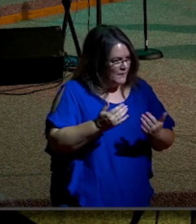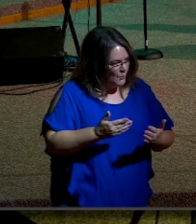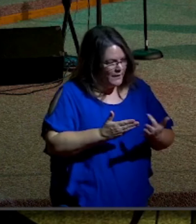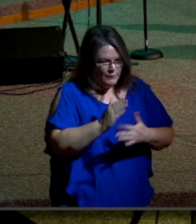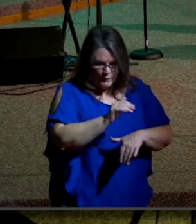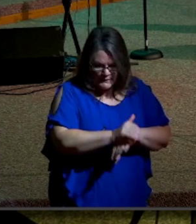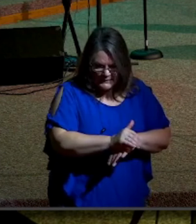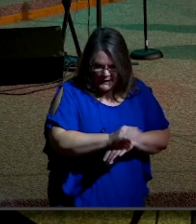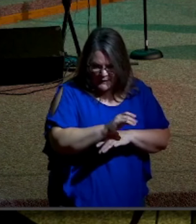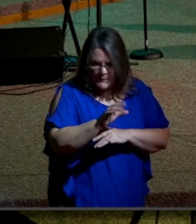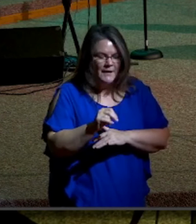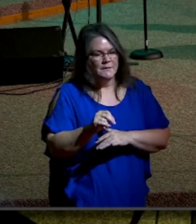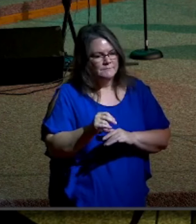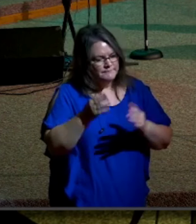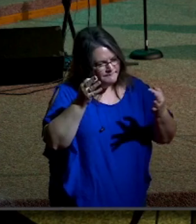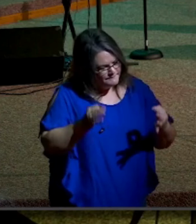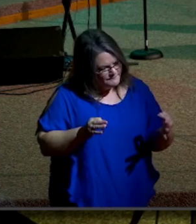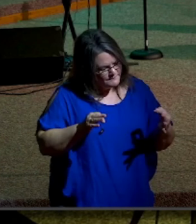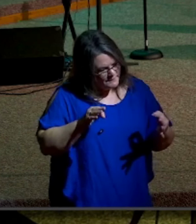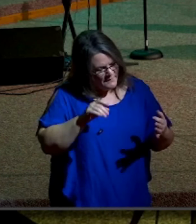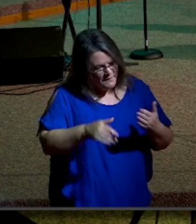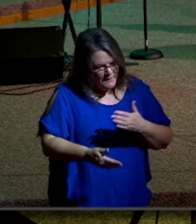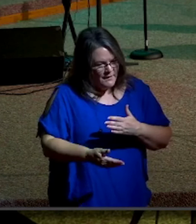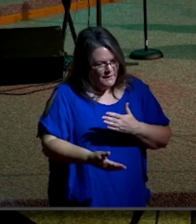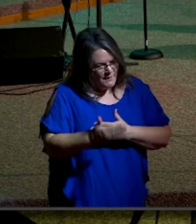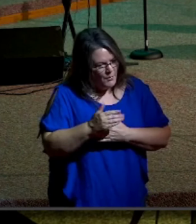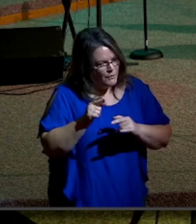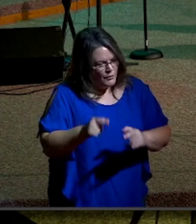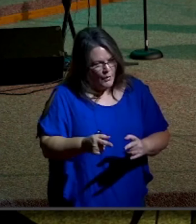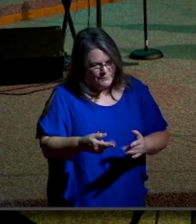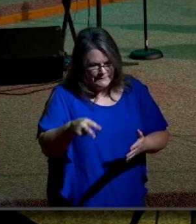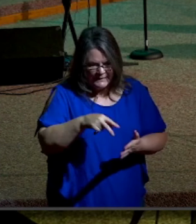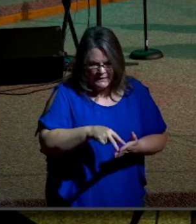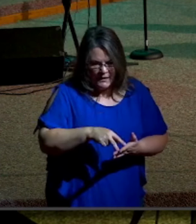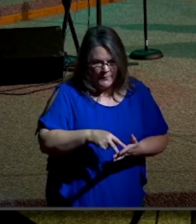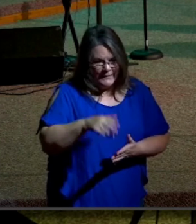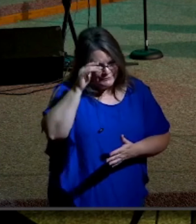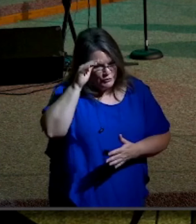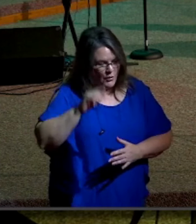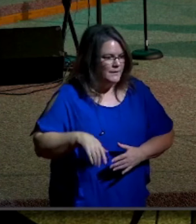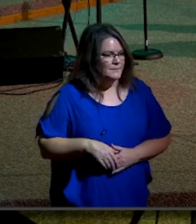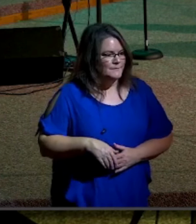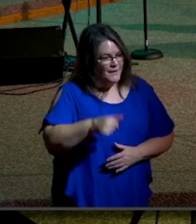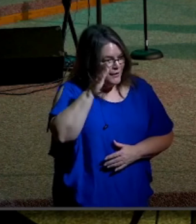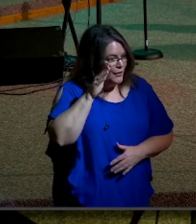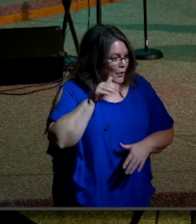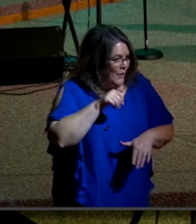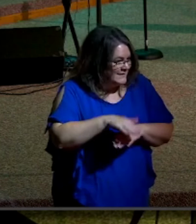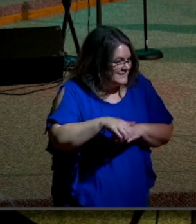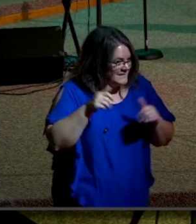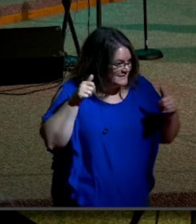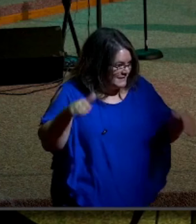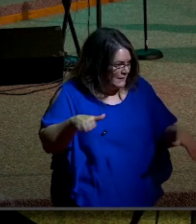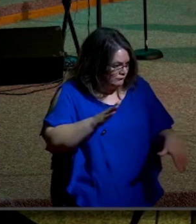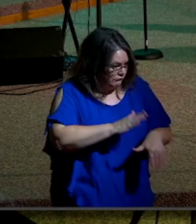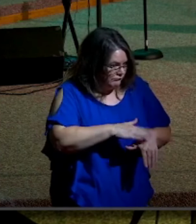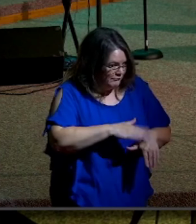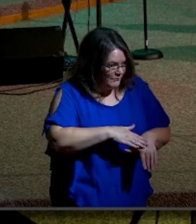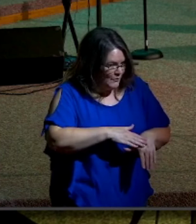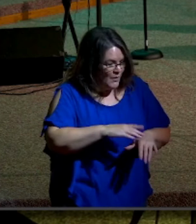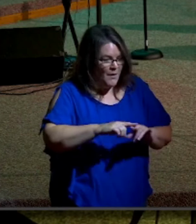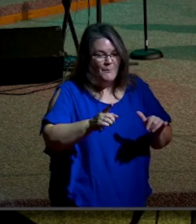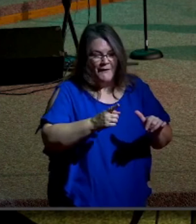go in the morning and rides his donkey. God sends an angel to warn Balaam, but at first, only